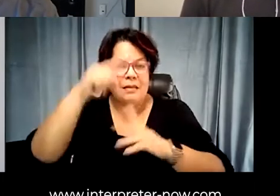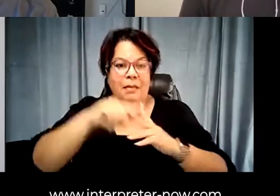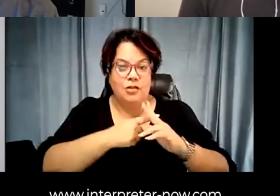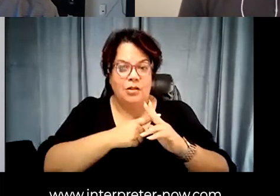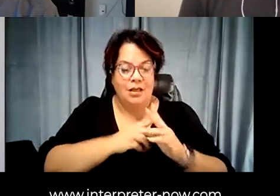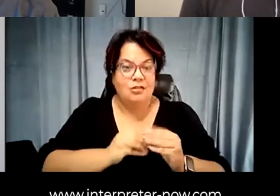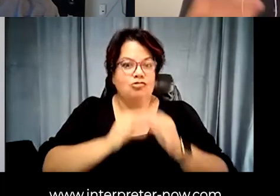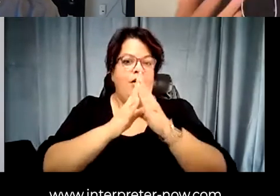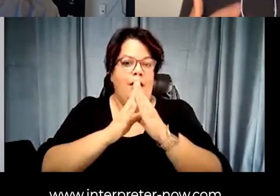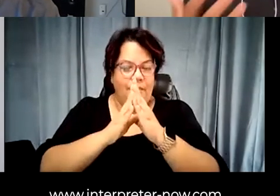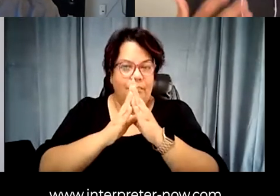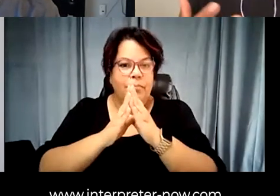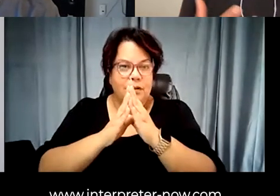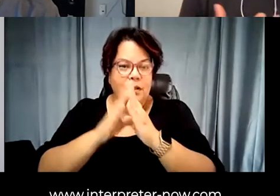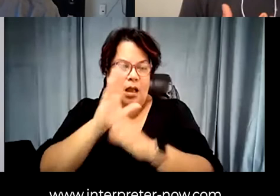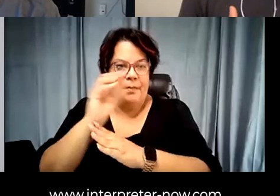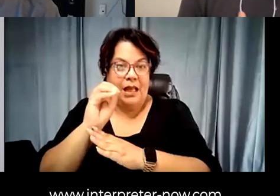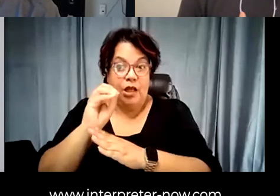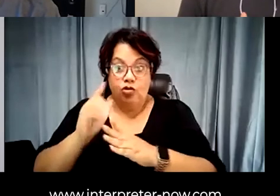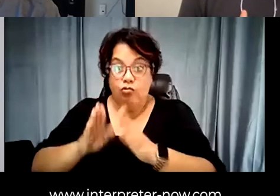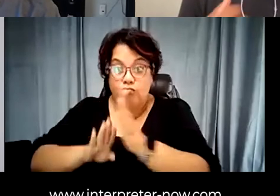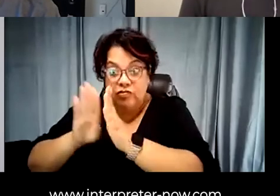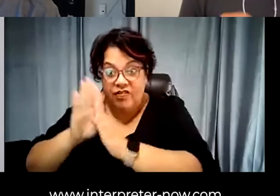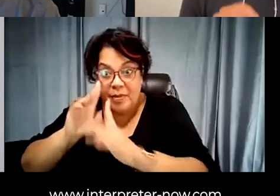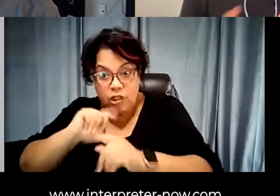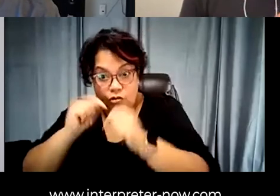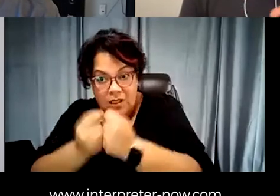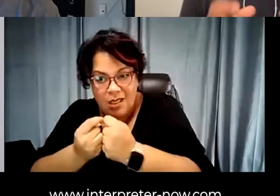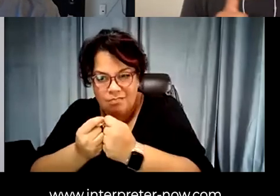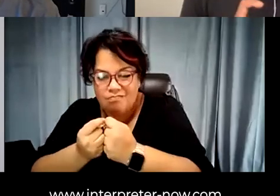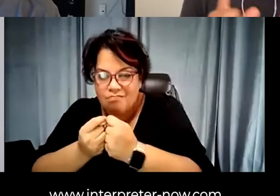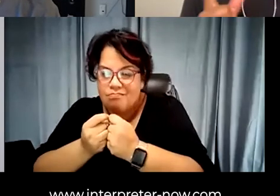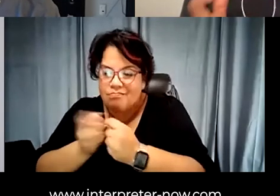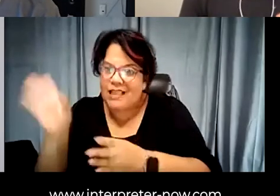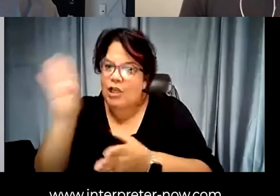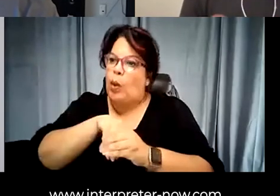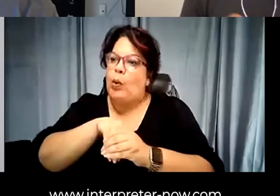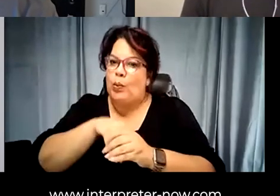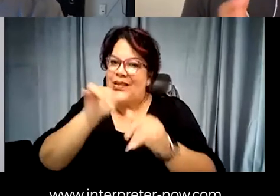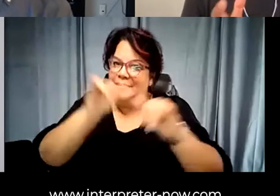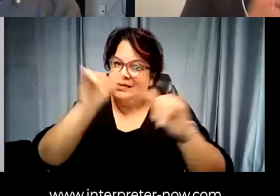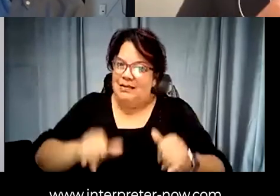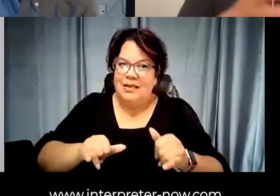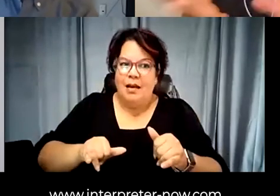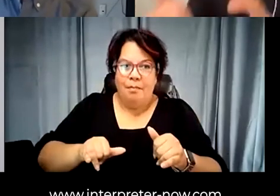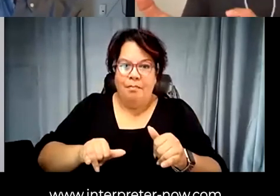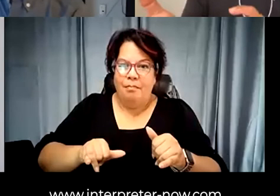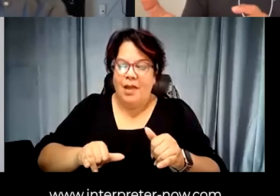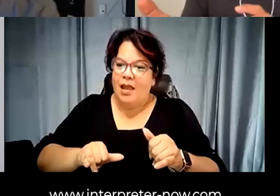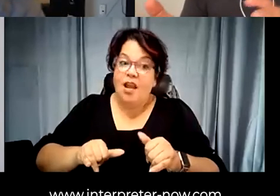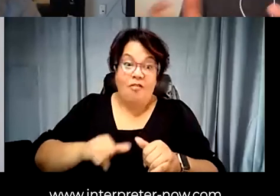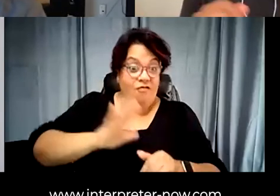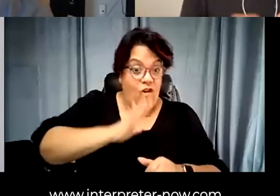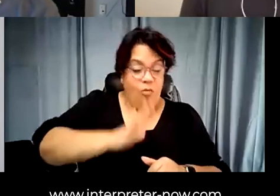founders, as you're building your team, build in the systems and processes and mechanisms, some formal and